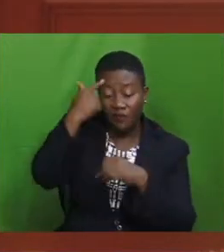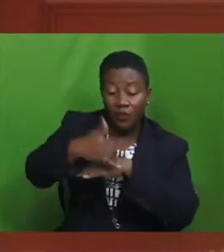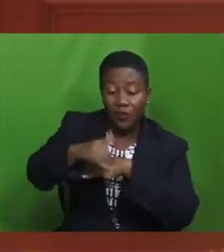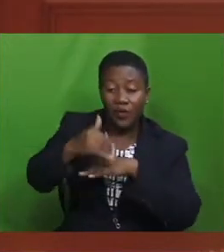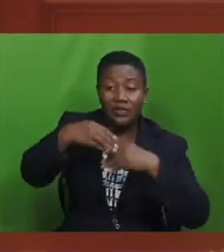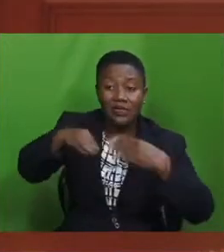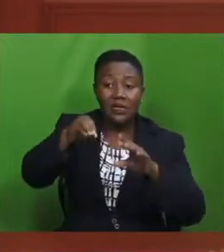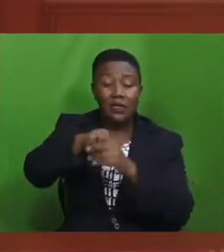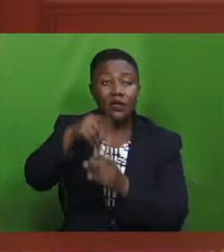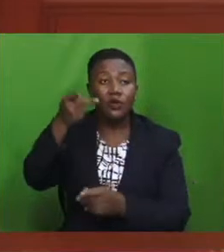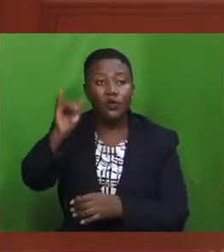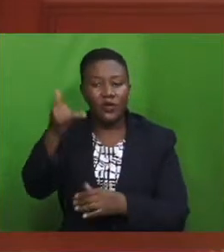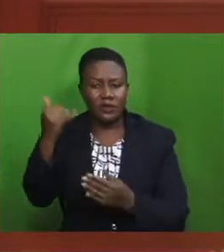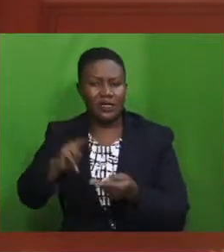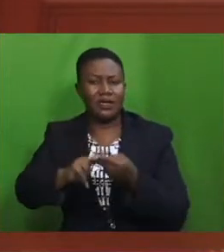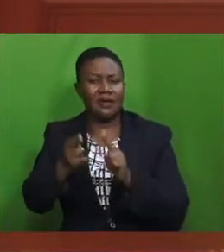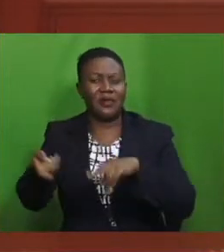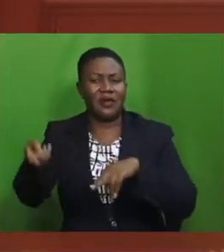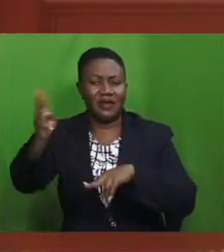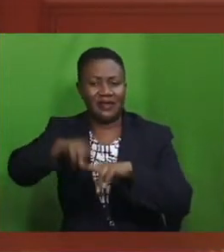increased